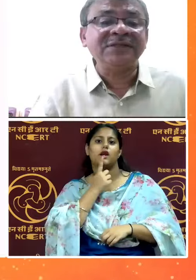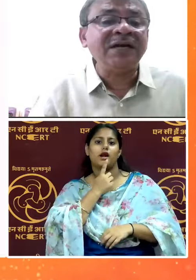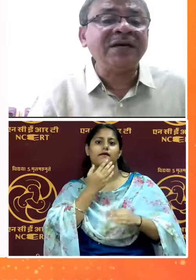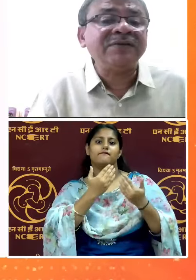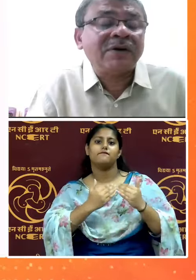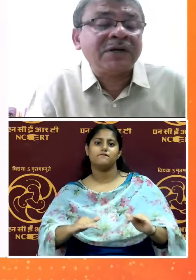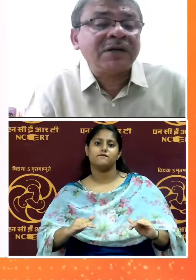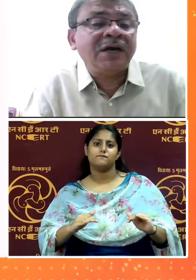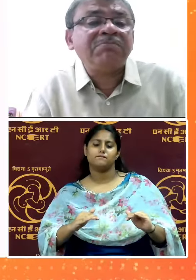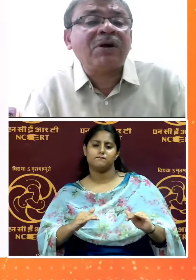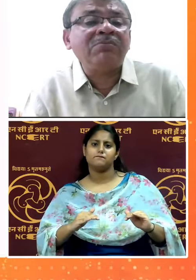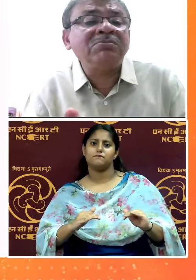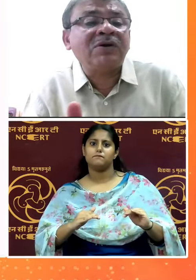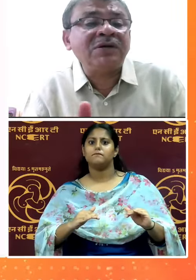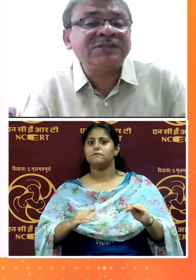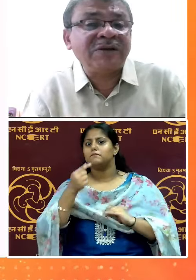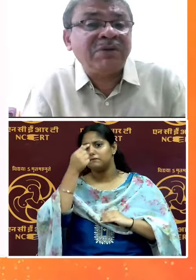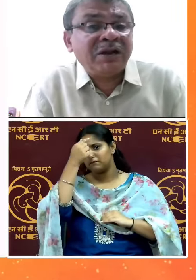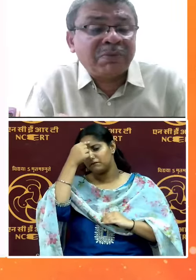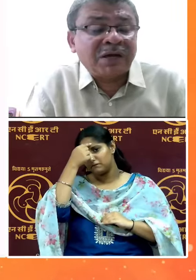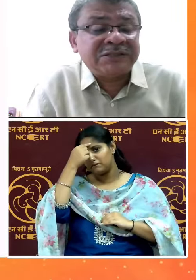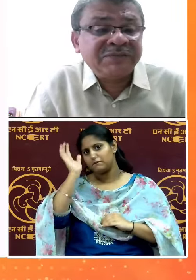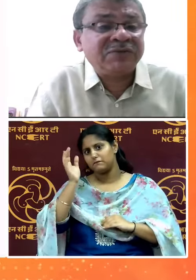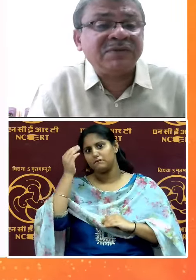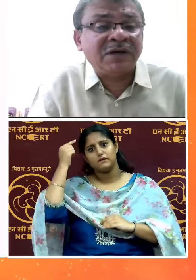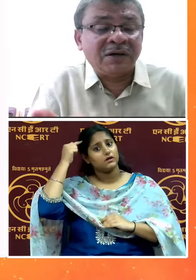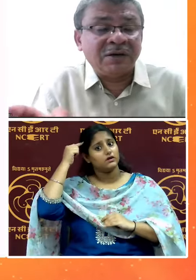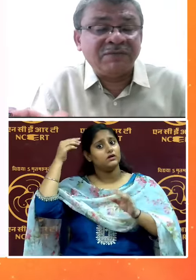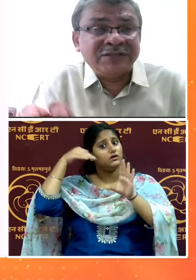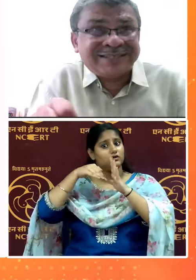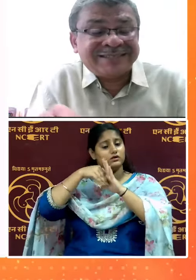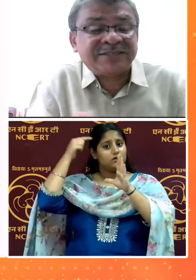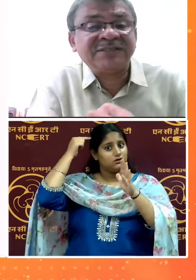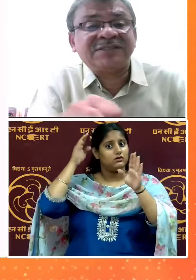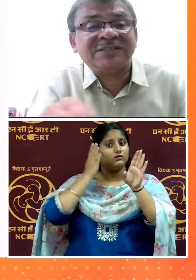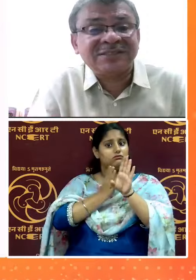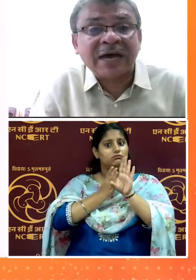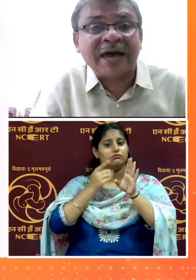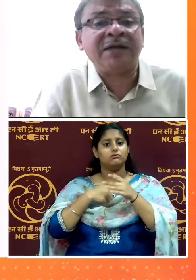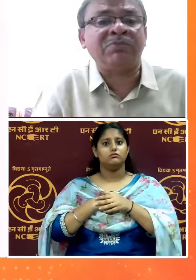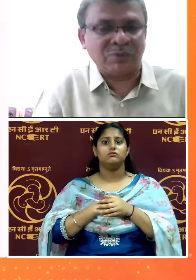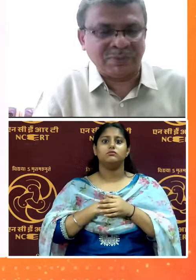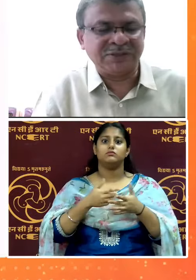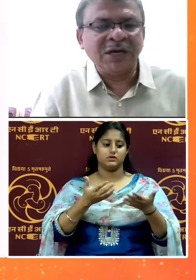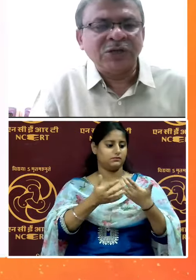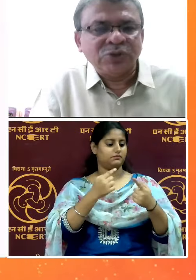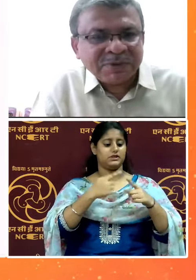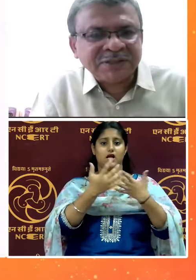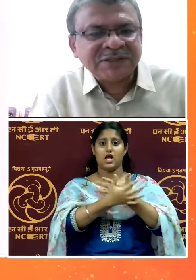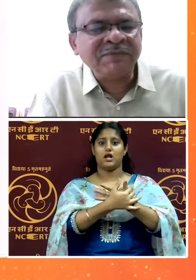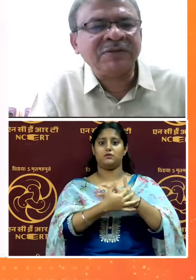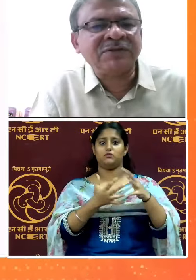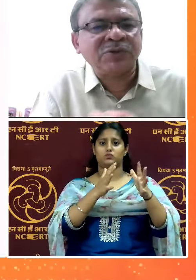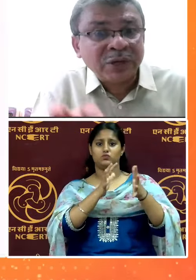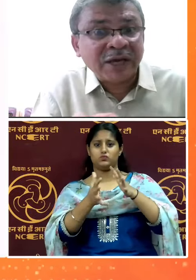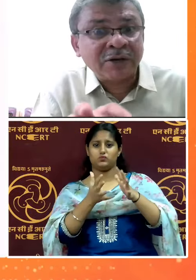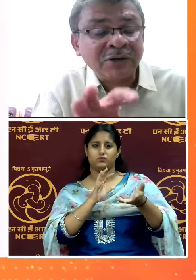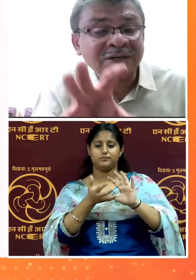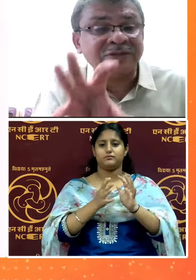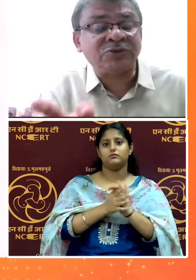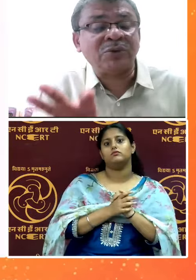this child has got a problem called cerebral palsy, which restricts its hand movements. So a person